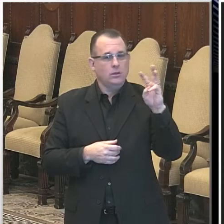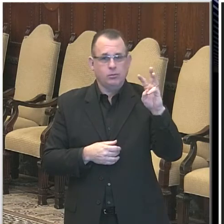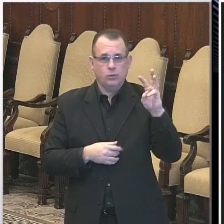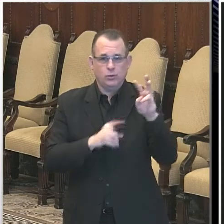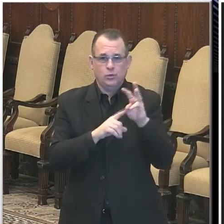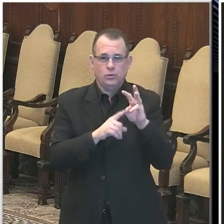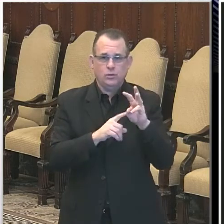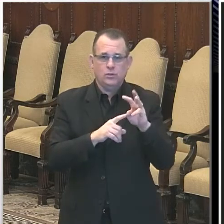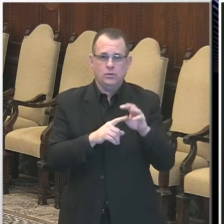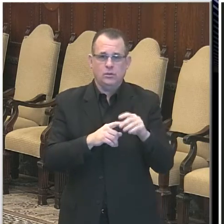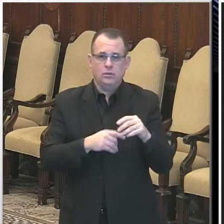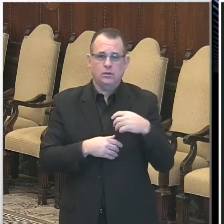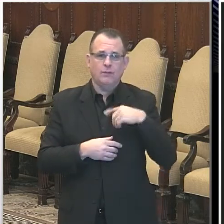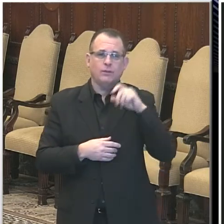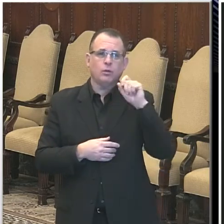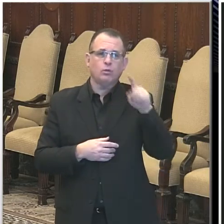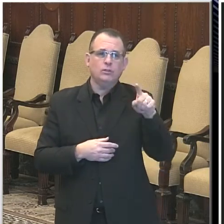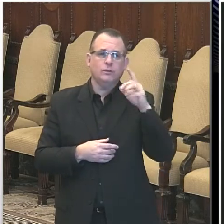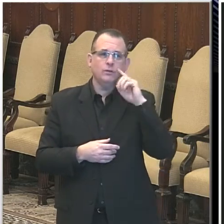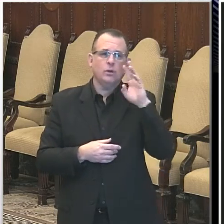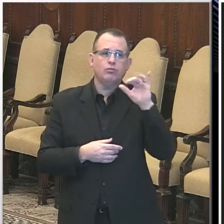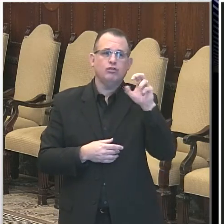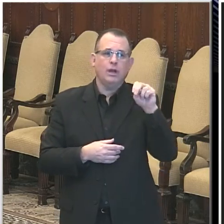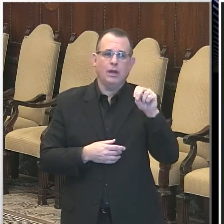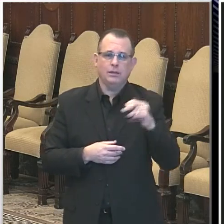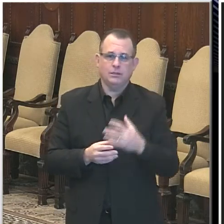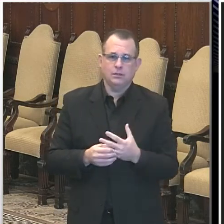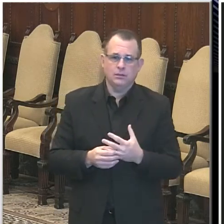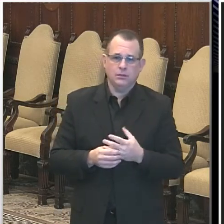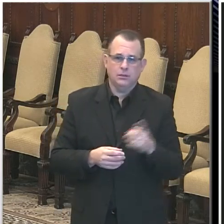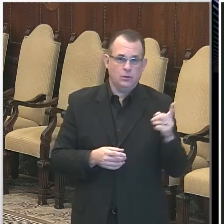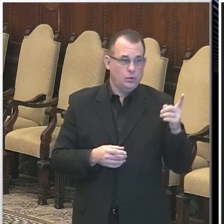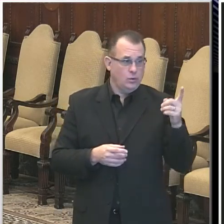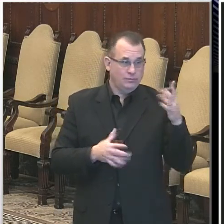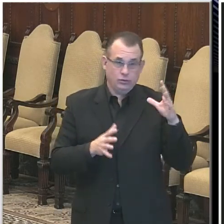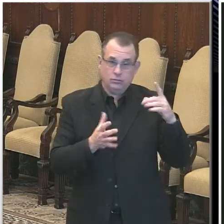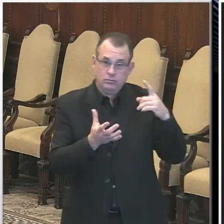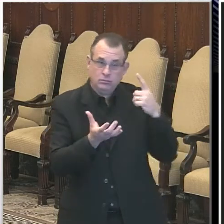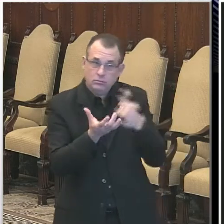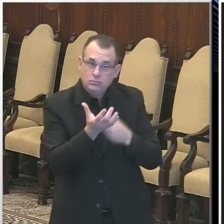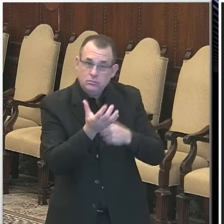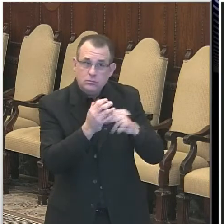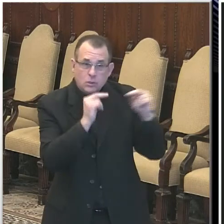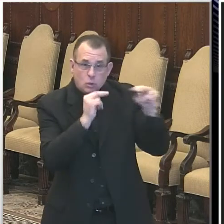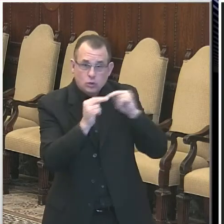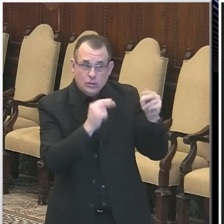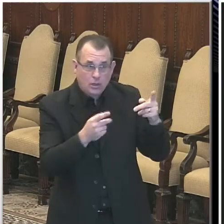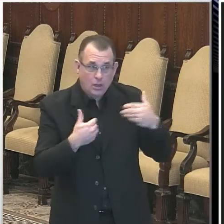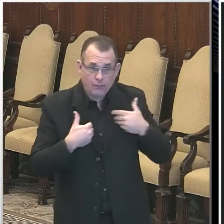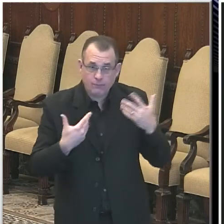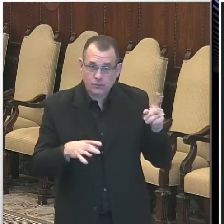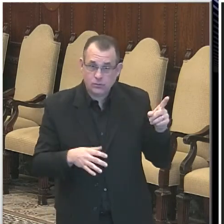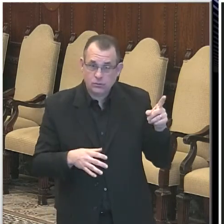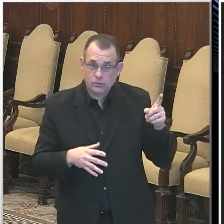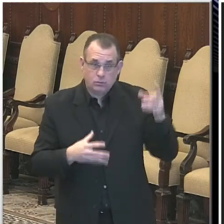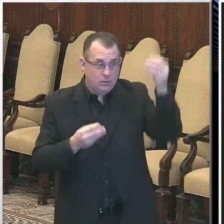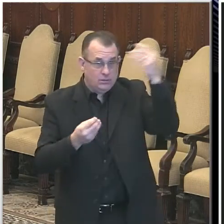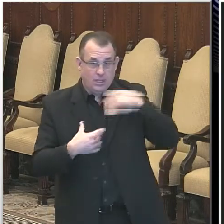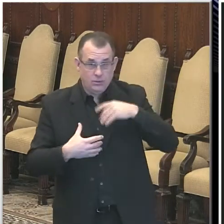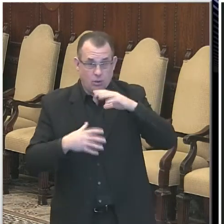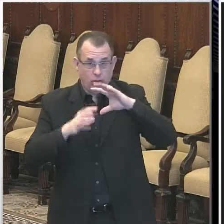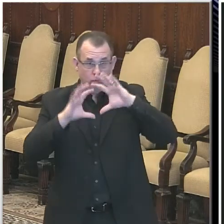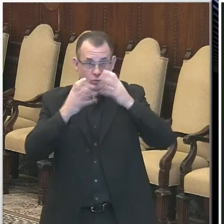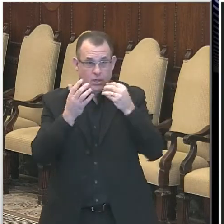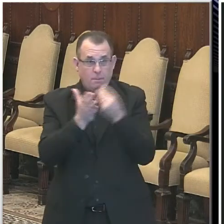Brian. Now that you have negotiated new space, can you tell us like the overall dollar number that the city is